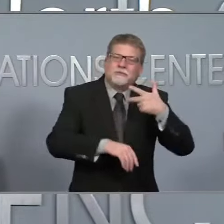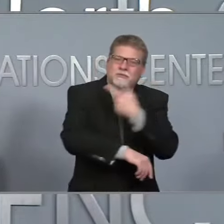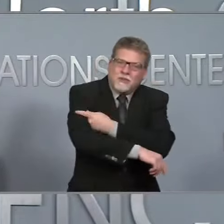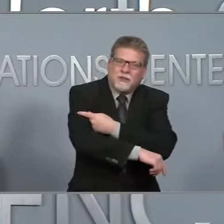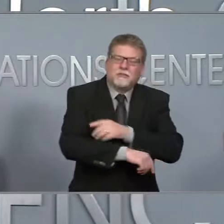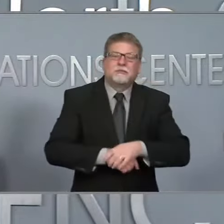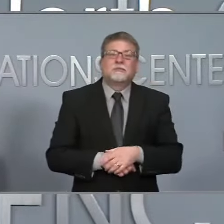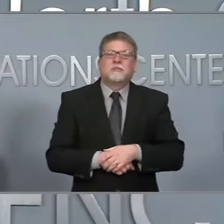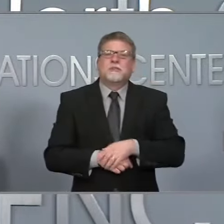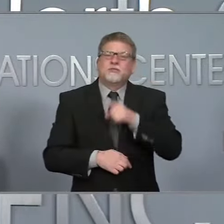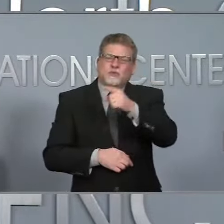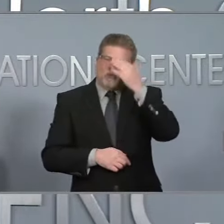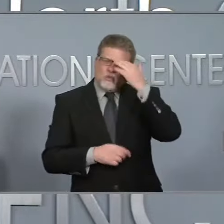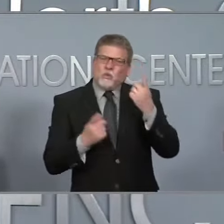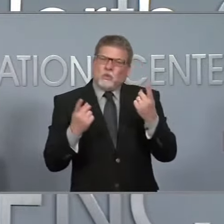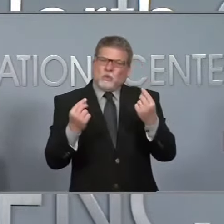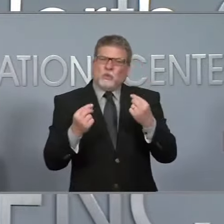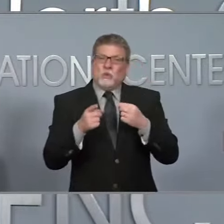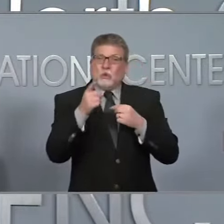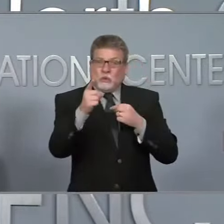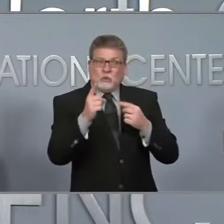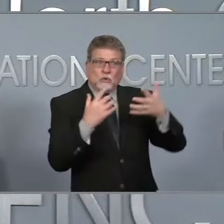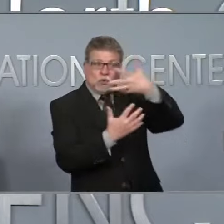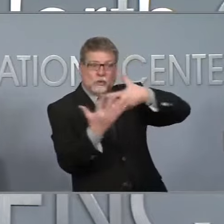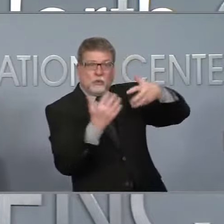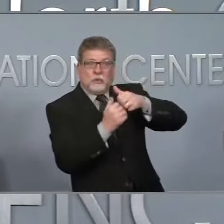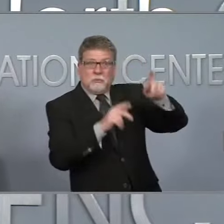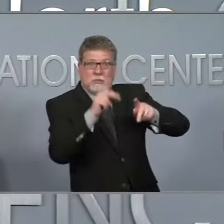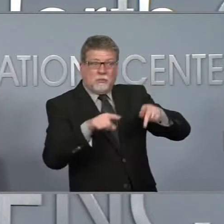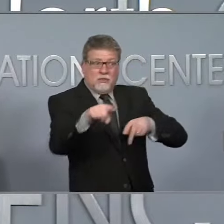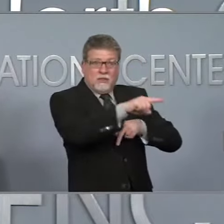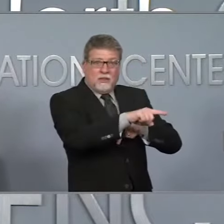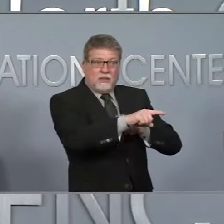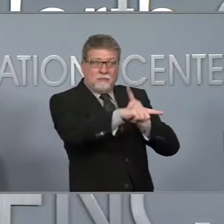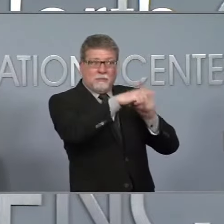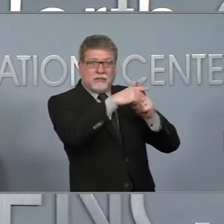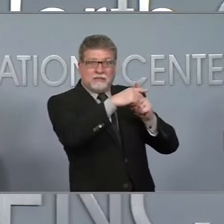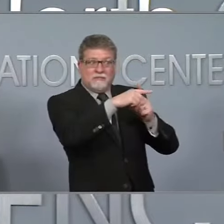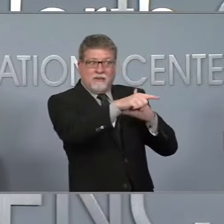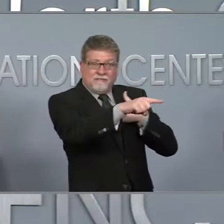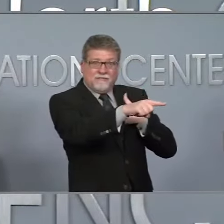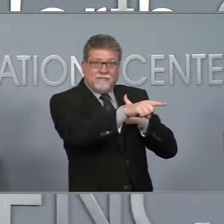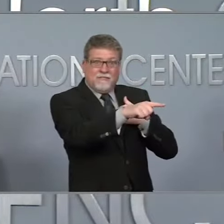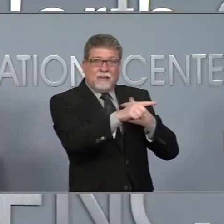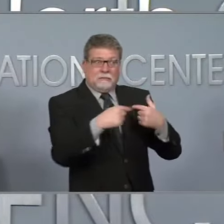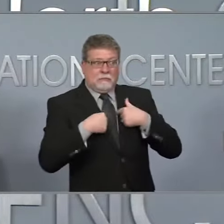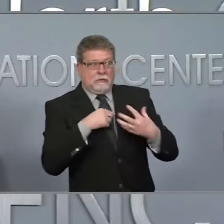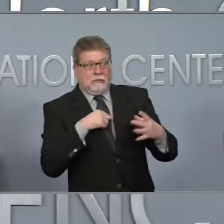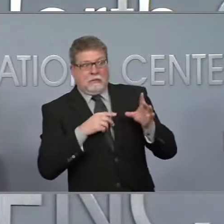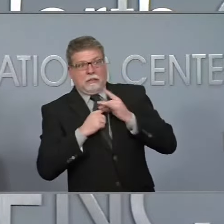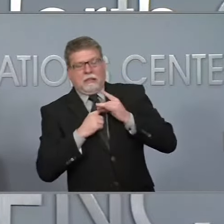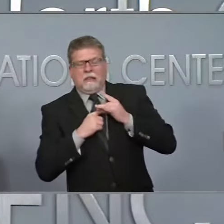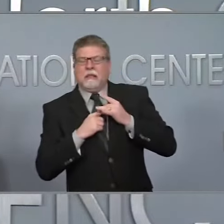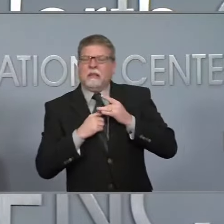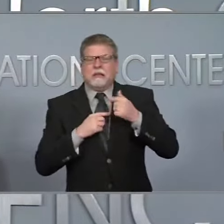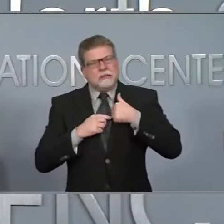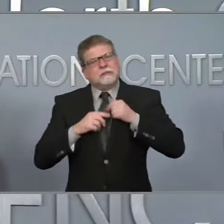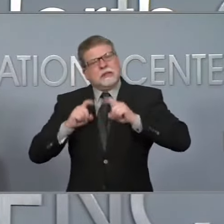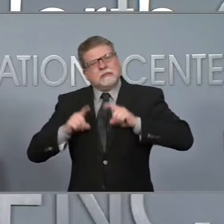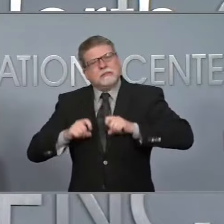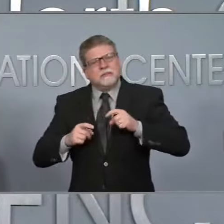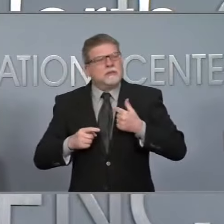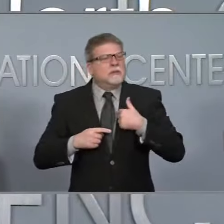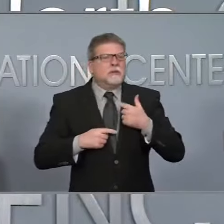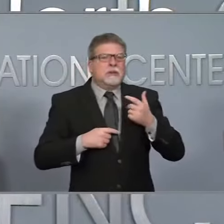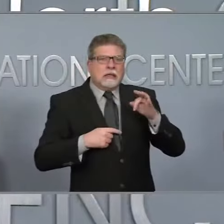if you're sick or test positive. Get treatment early if you're at high risk for severe illness. We're announcing these